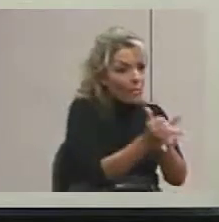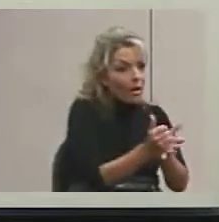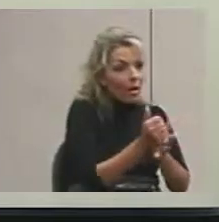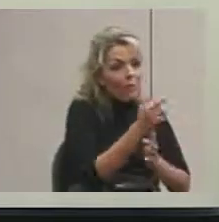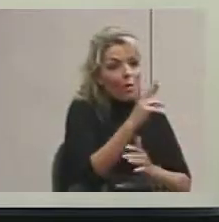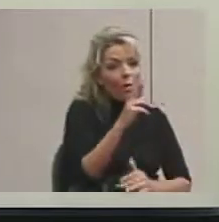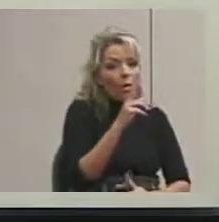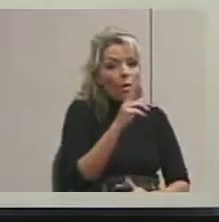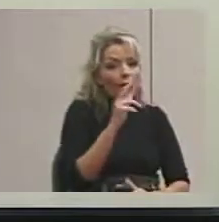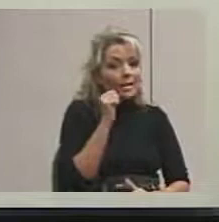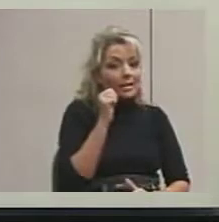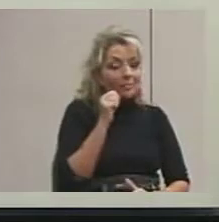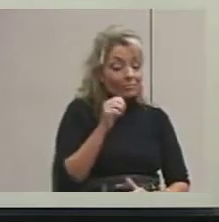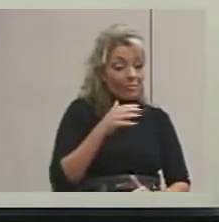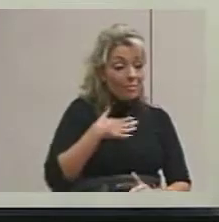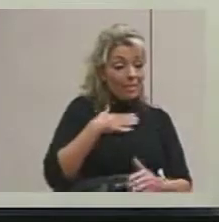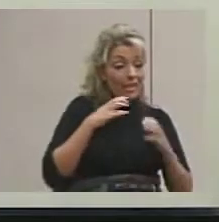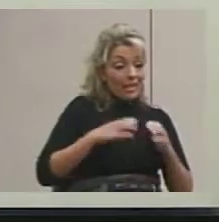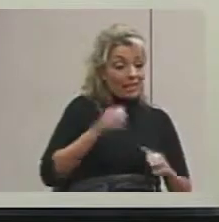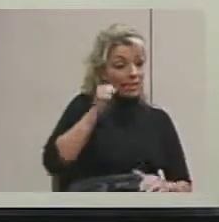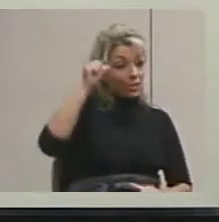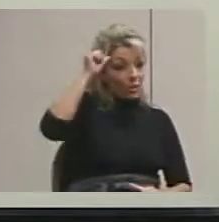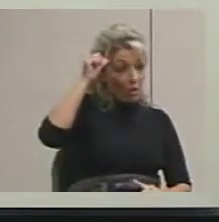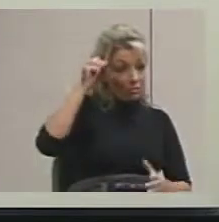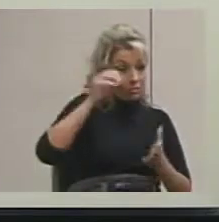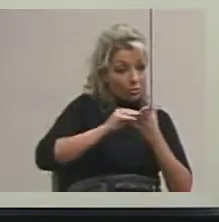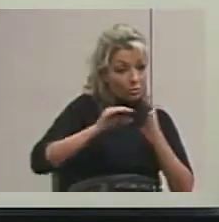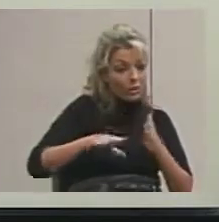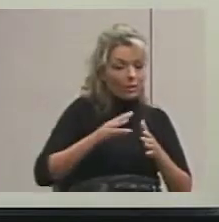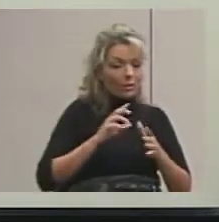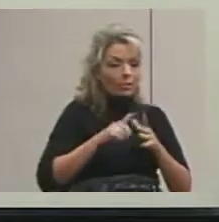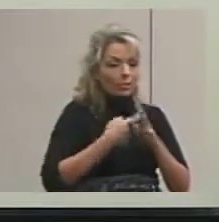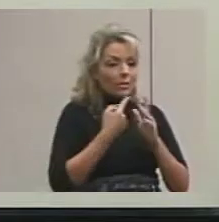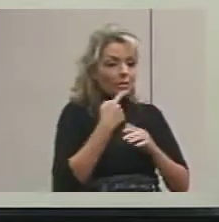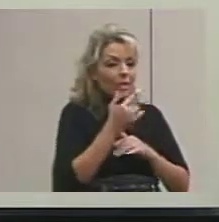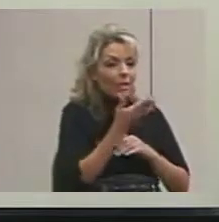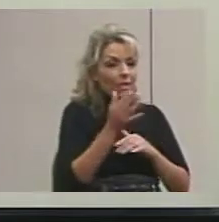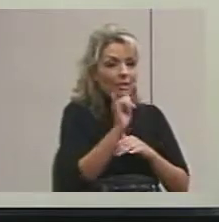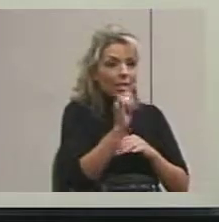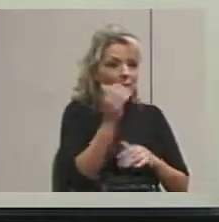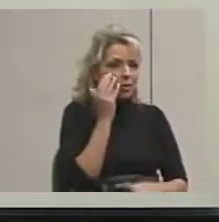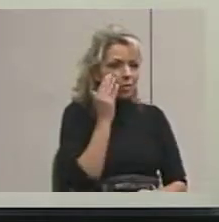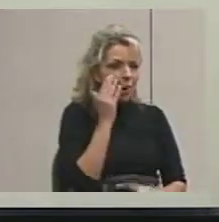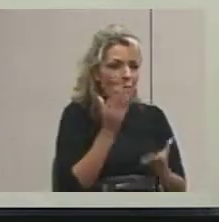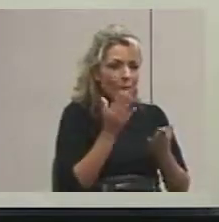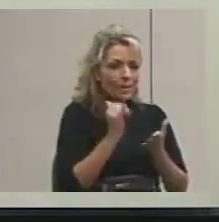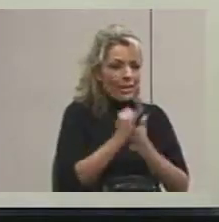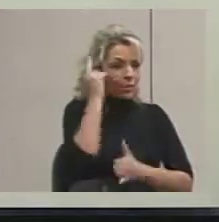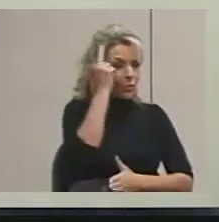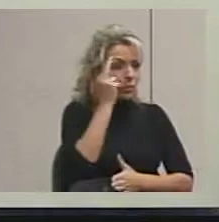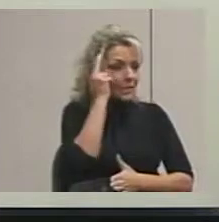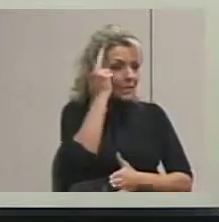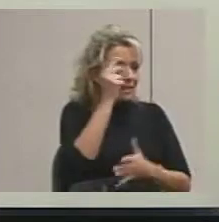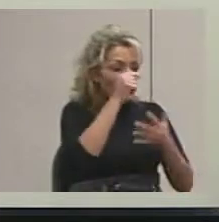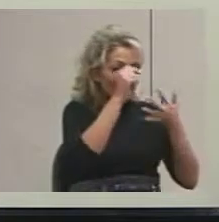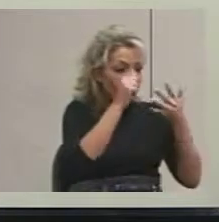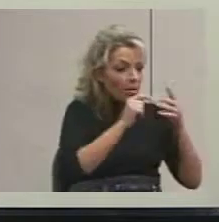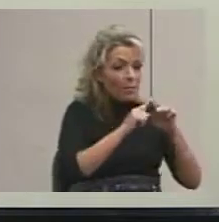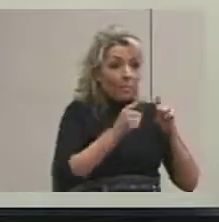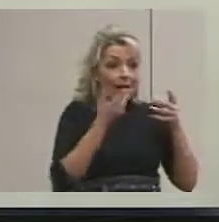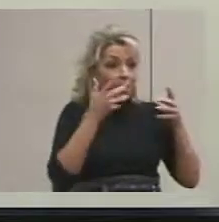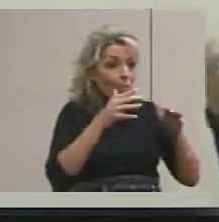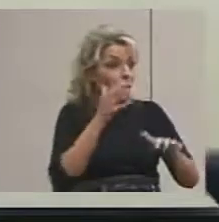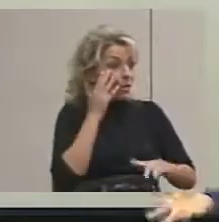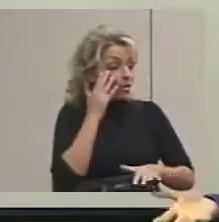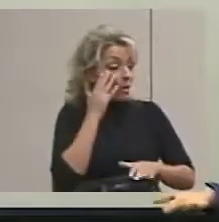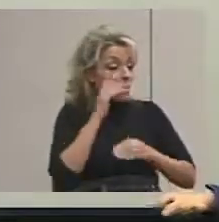adult student. So we have started saying things like, that may be the reason, but we need to not hear any more about